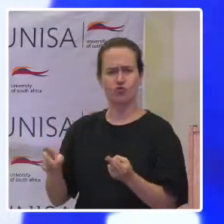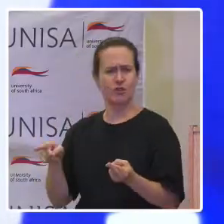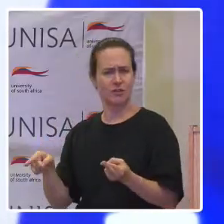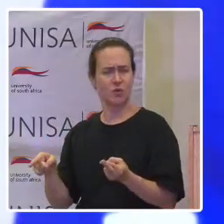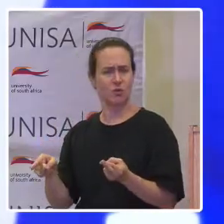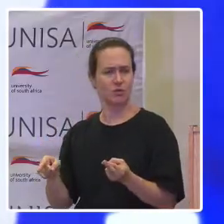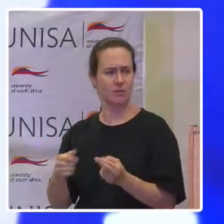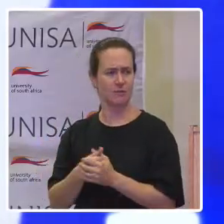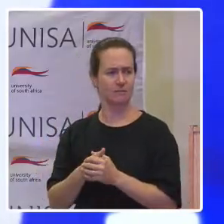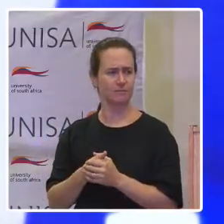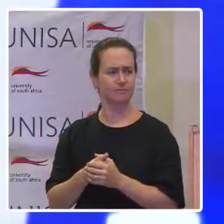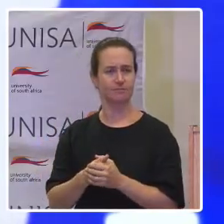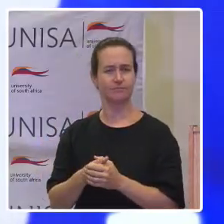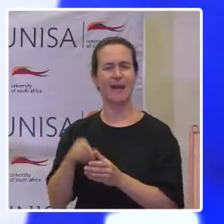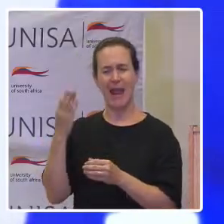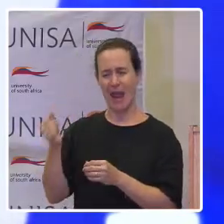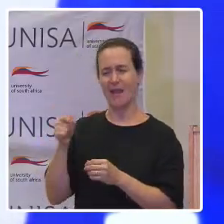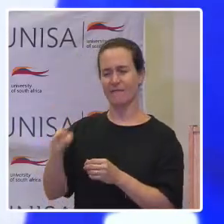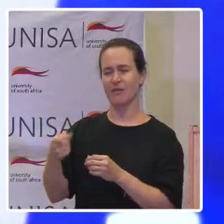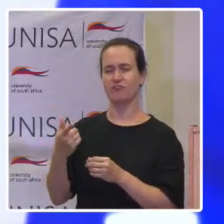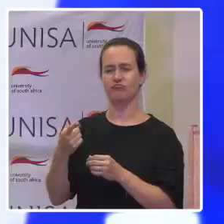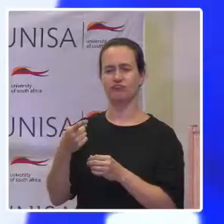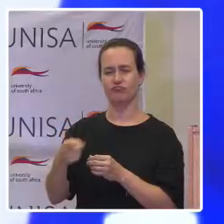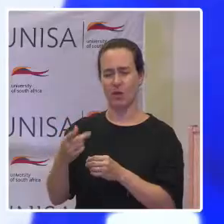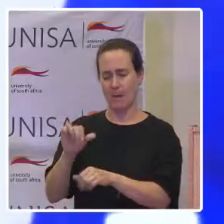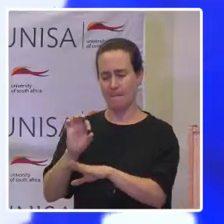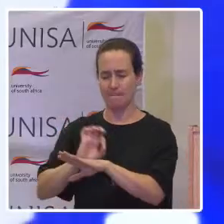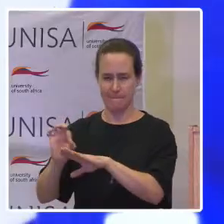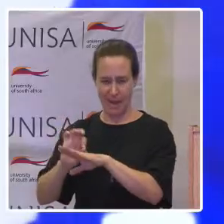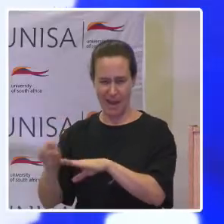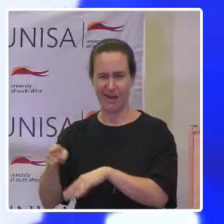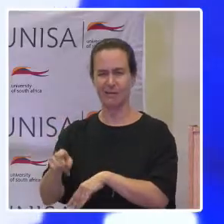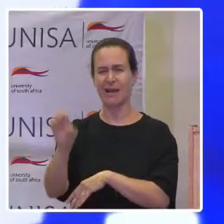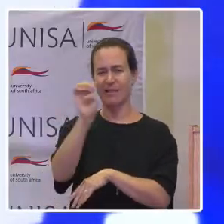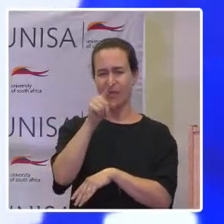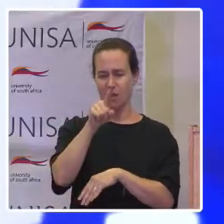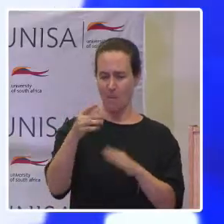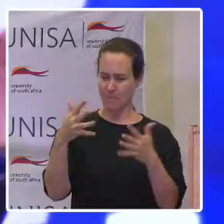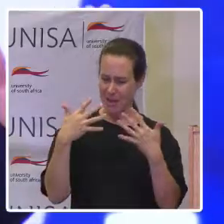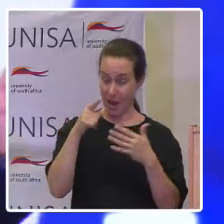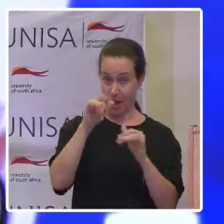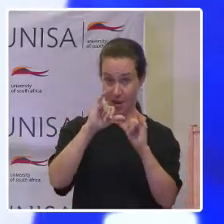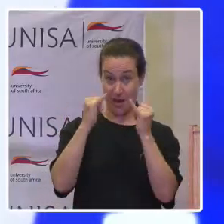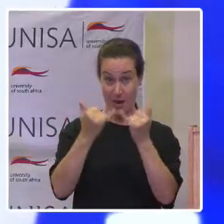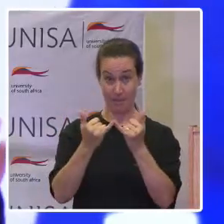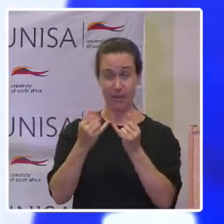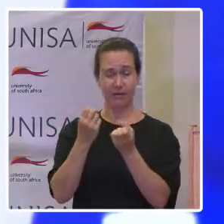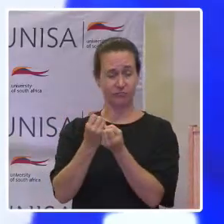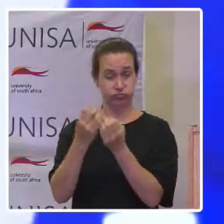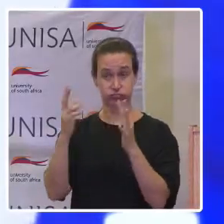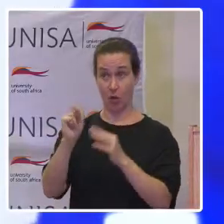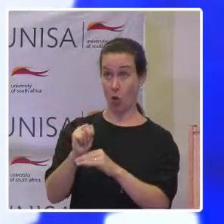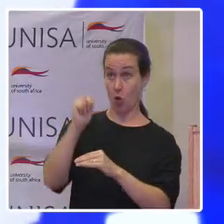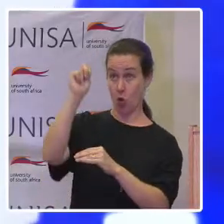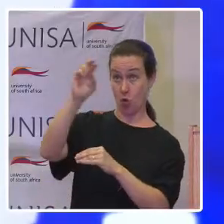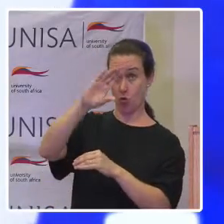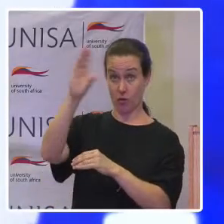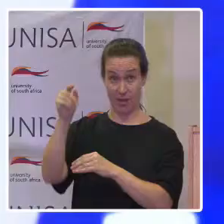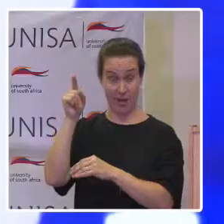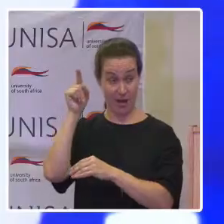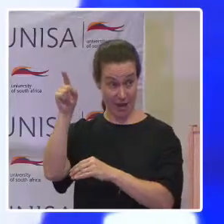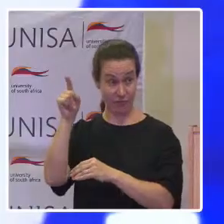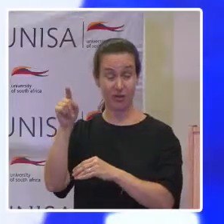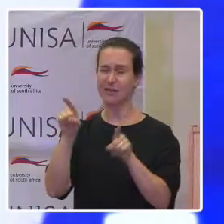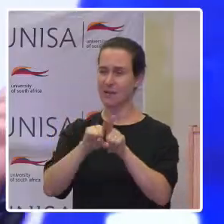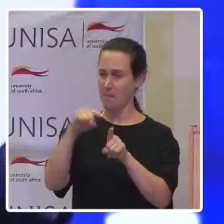now recovery plan, Ethiopian Airlines, and a lot of our airlines in Northern Africa and the Maghreb region are very